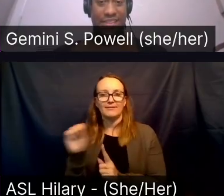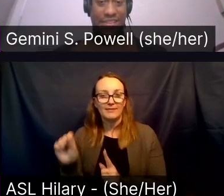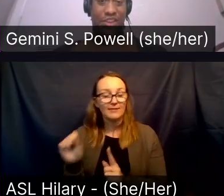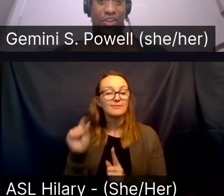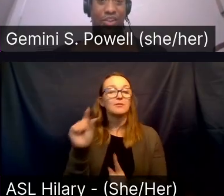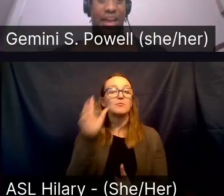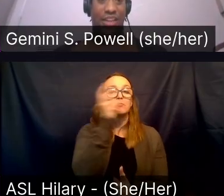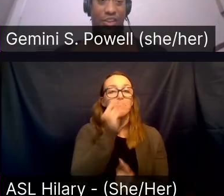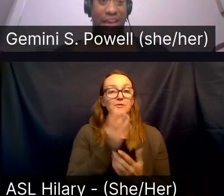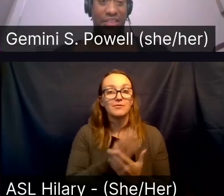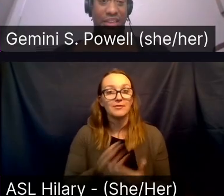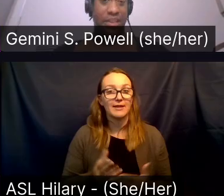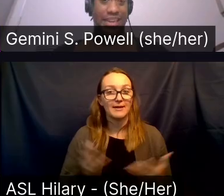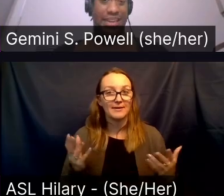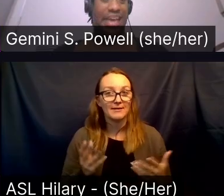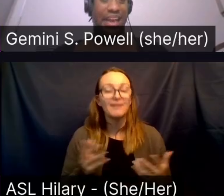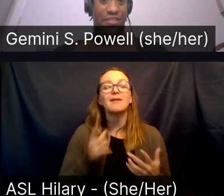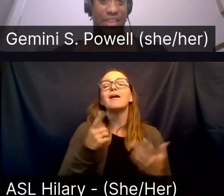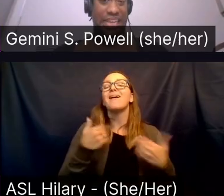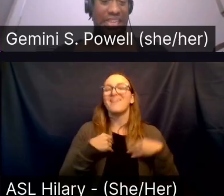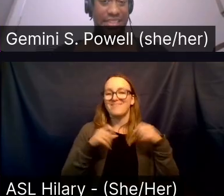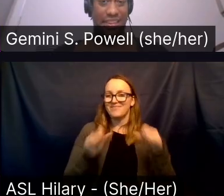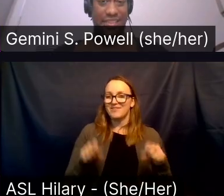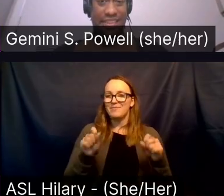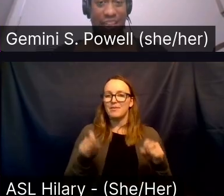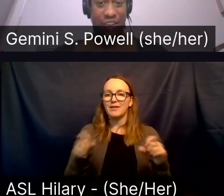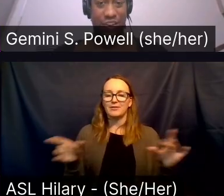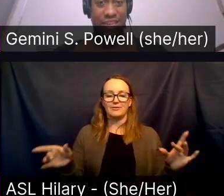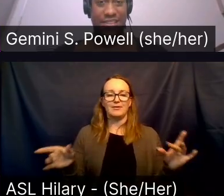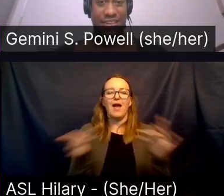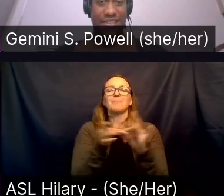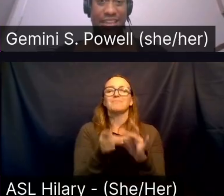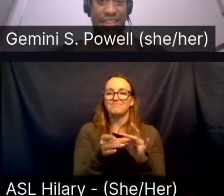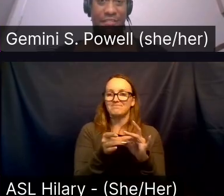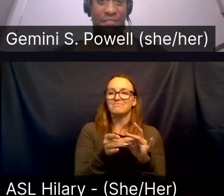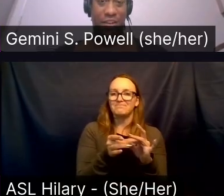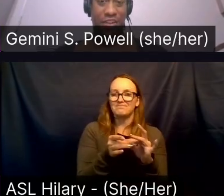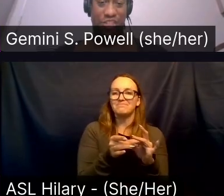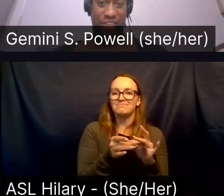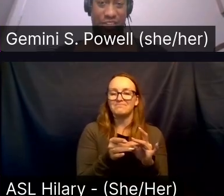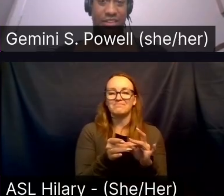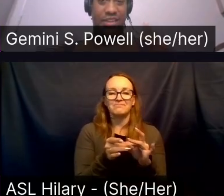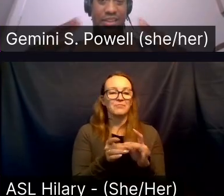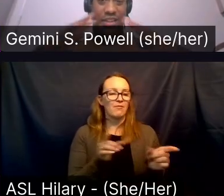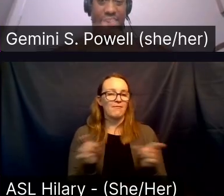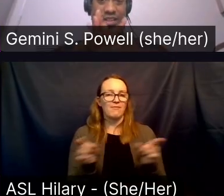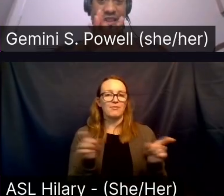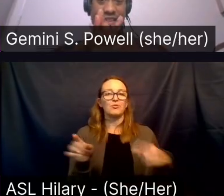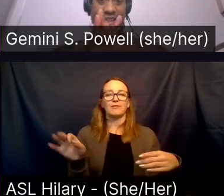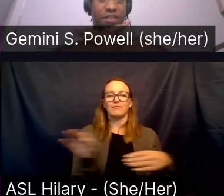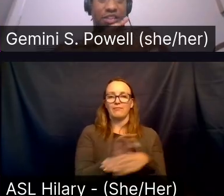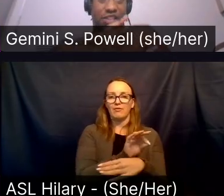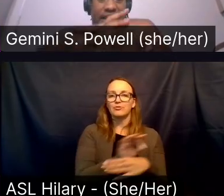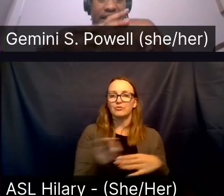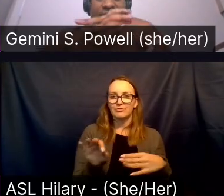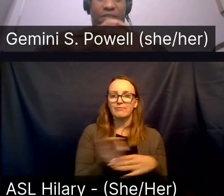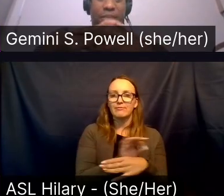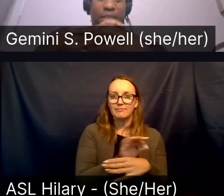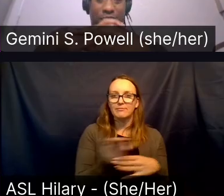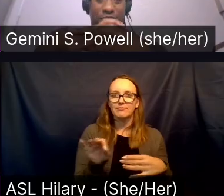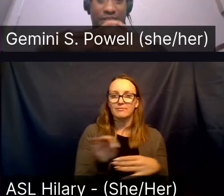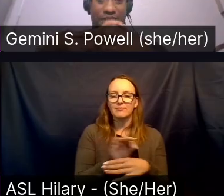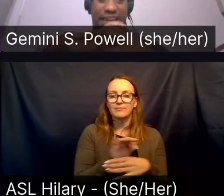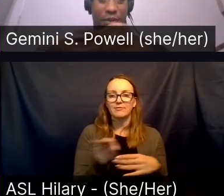it is you have the ability to kind of link these things together such that they function they function as